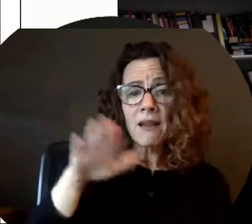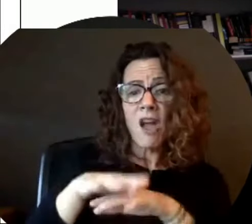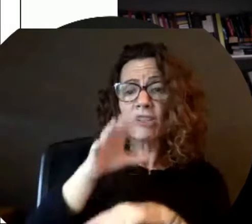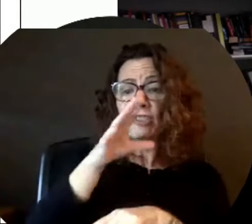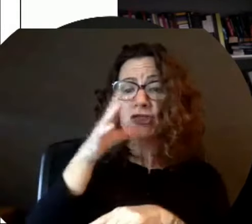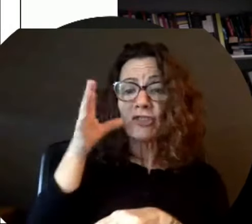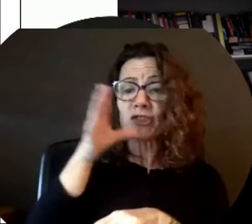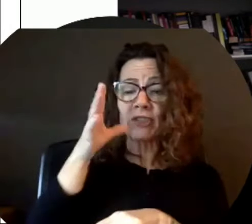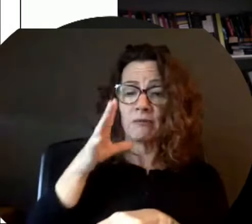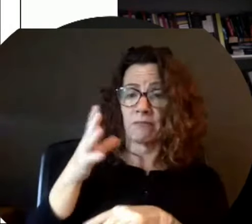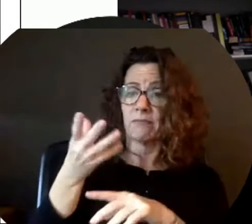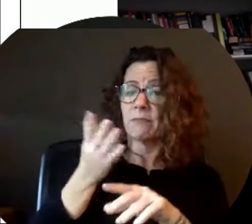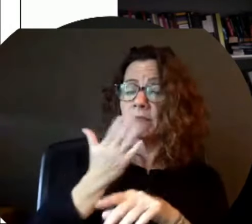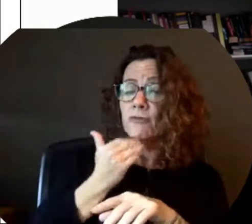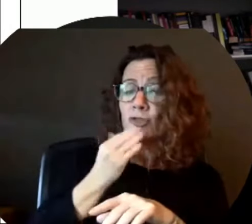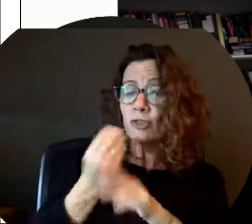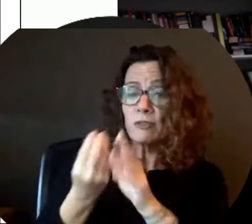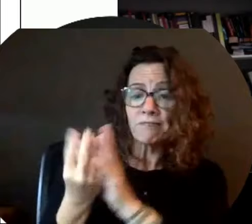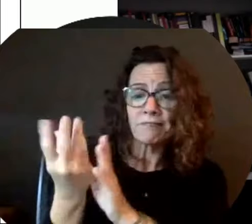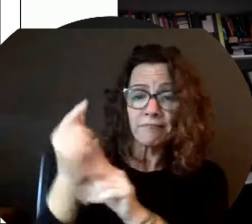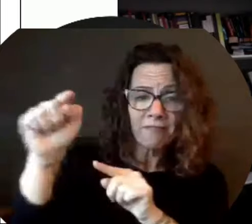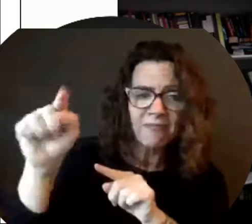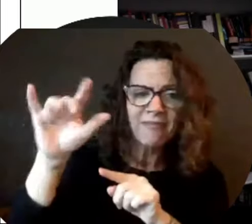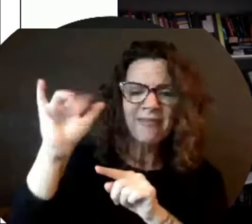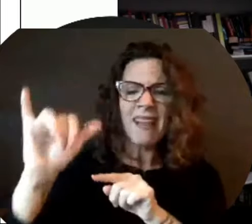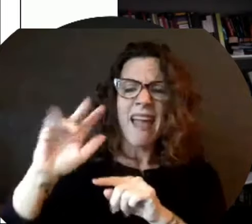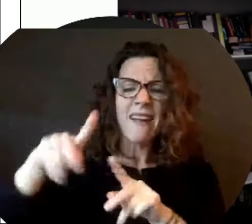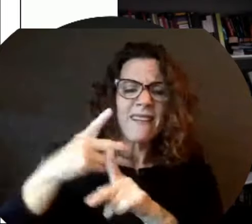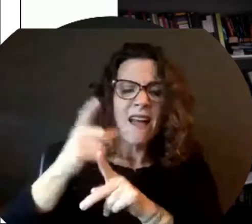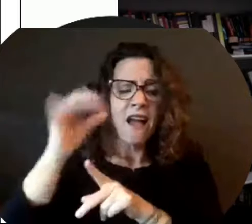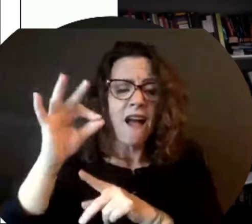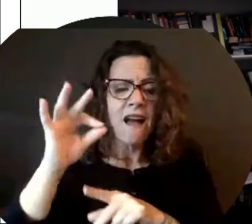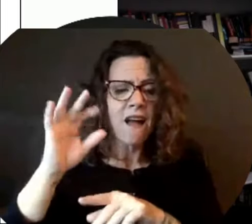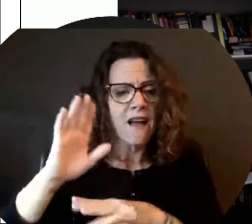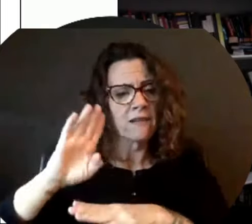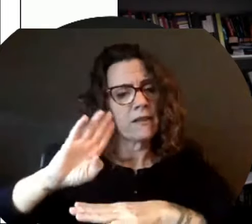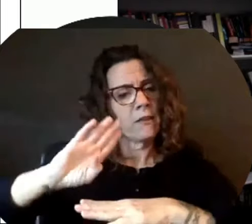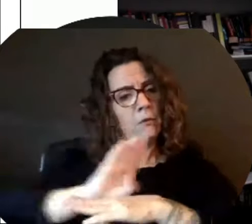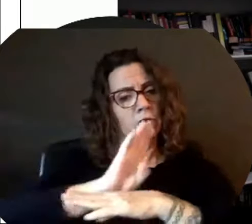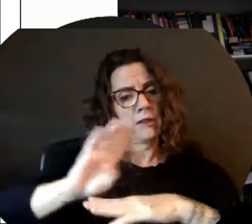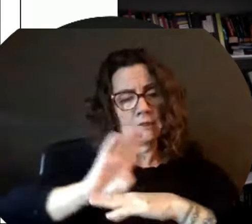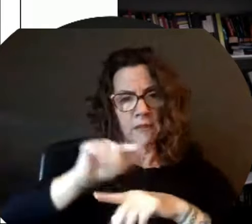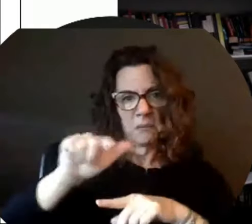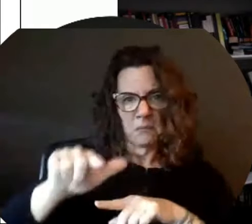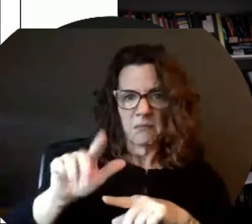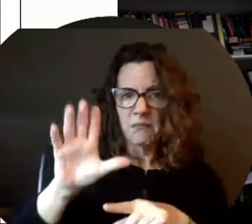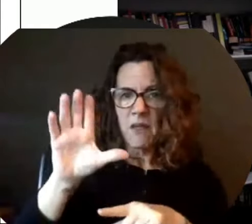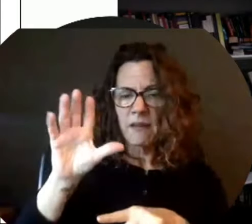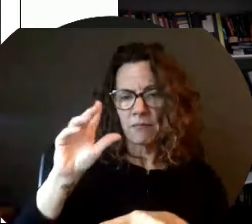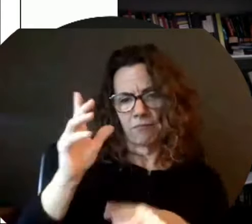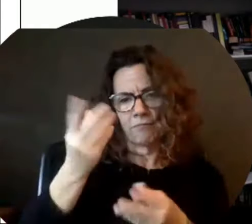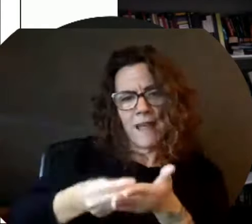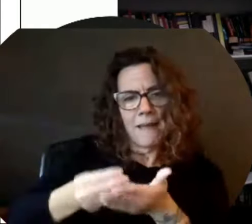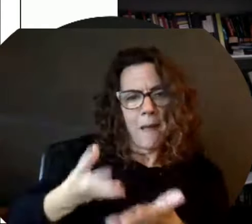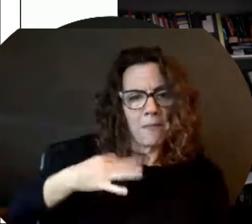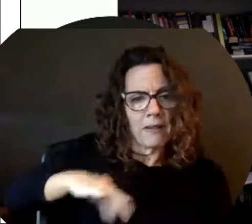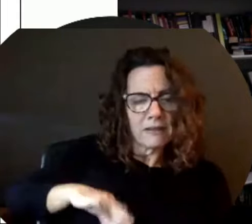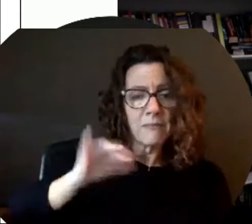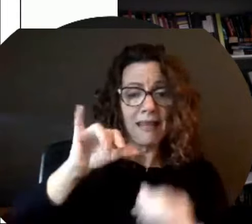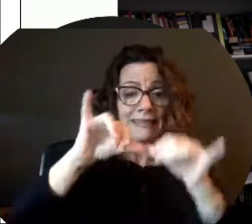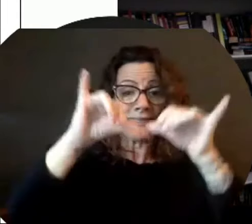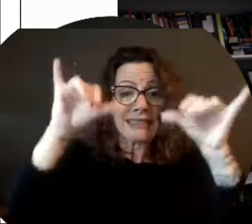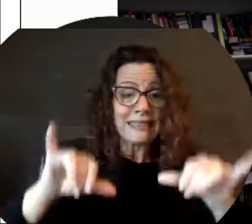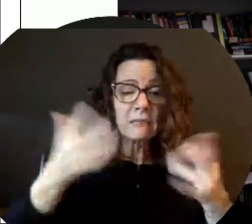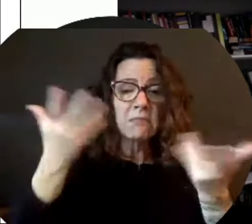capitalism and of the mercantilist system, slaves are disposed of, right? I mean, they're used within, you know, the